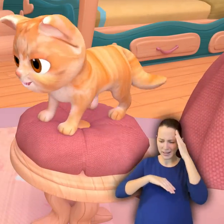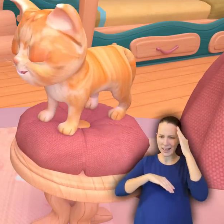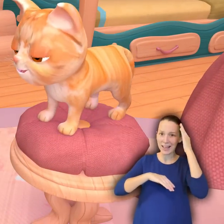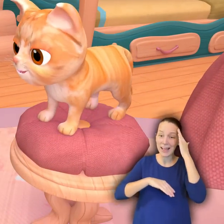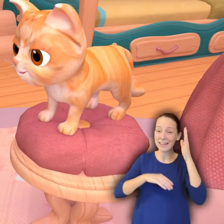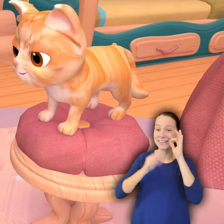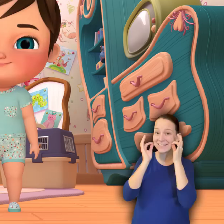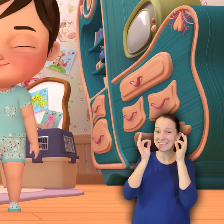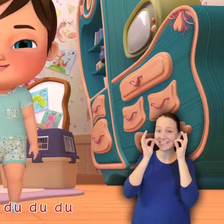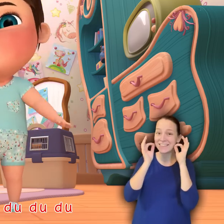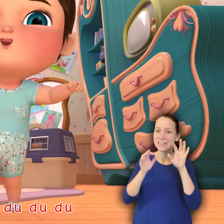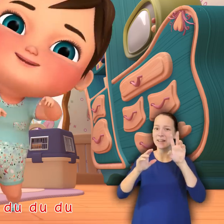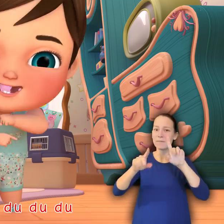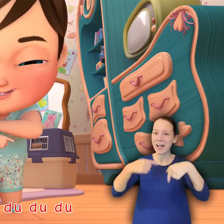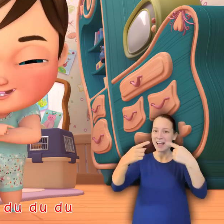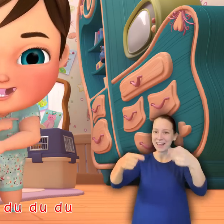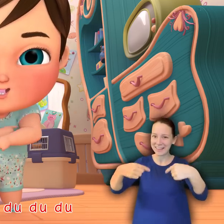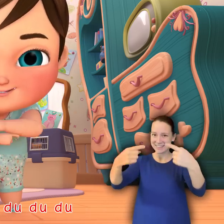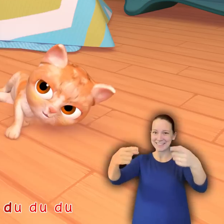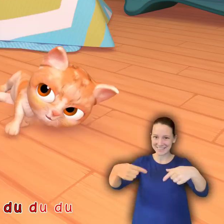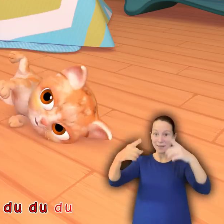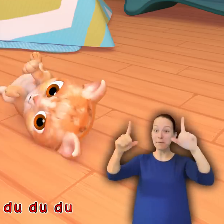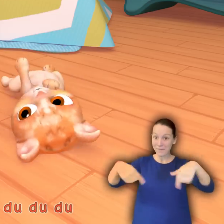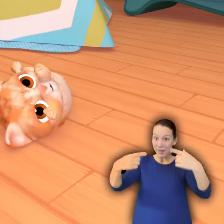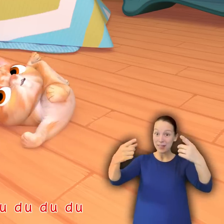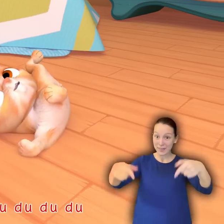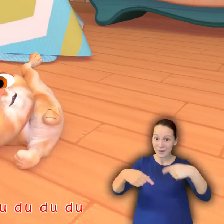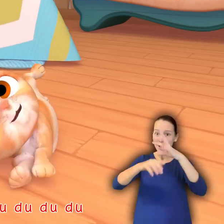kitty cat roll around